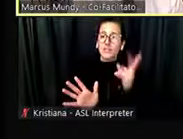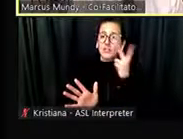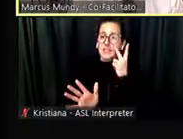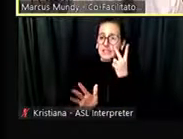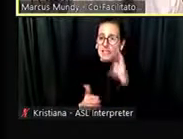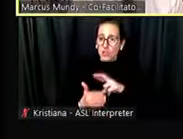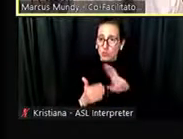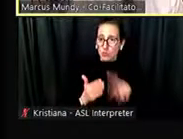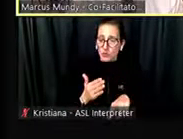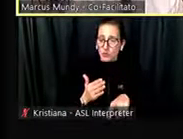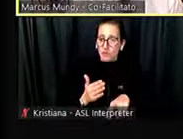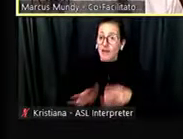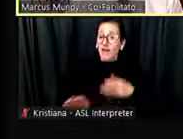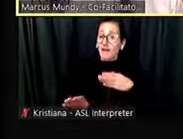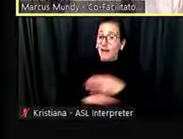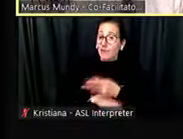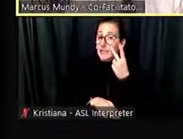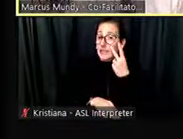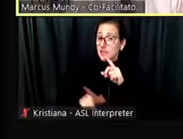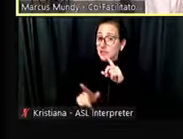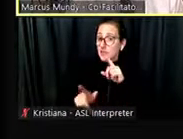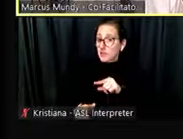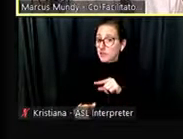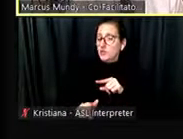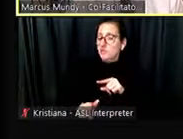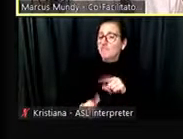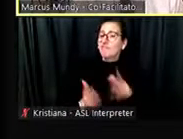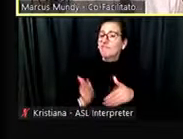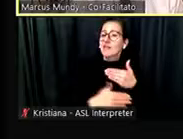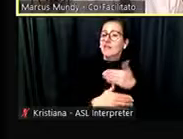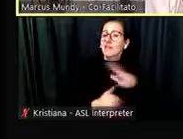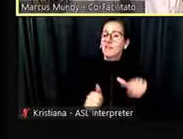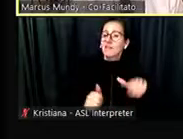follow-up question for you as well.